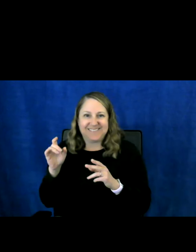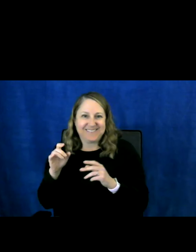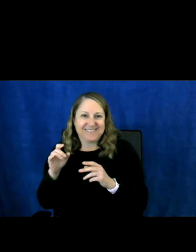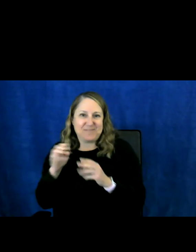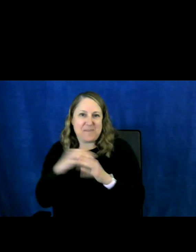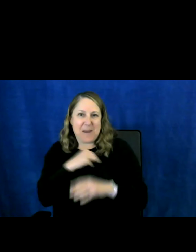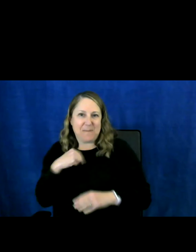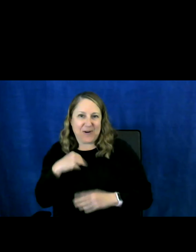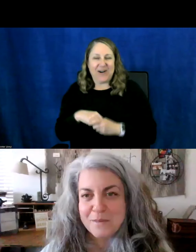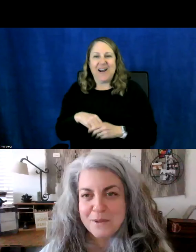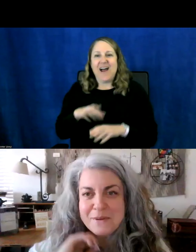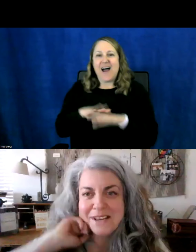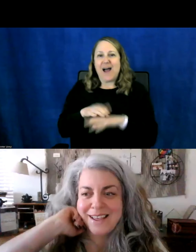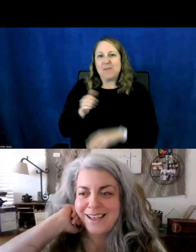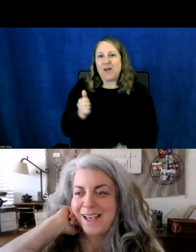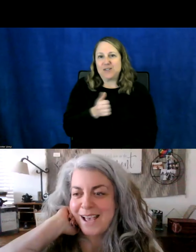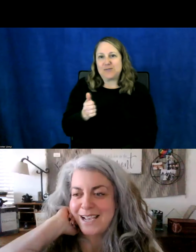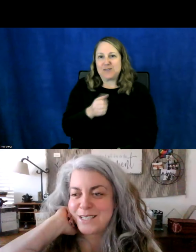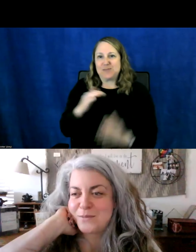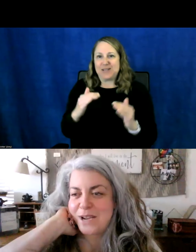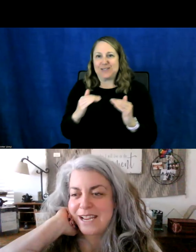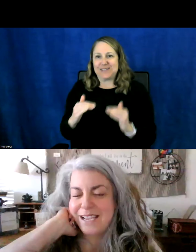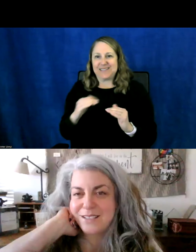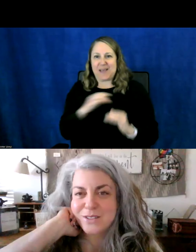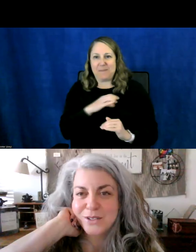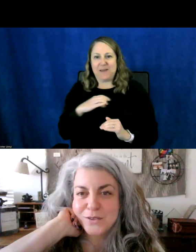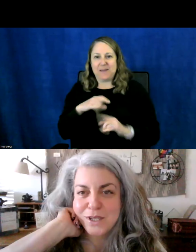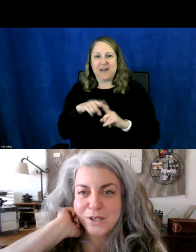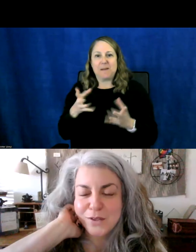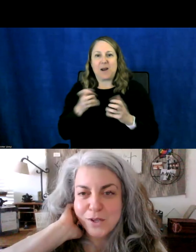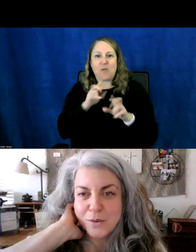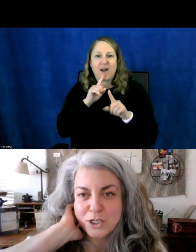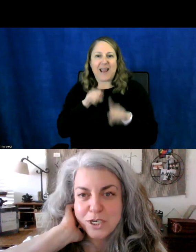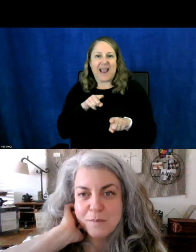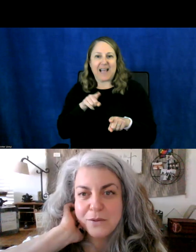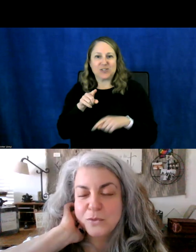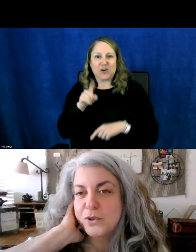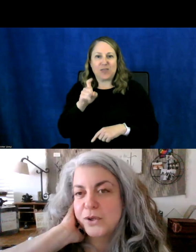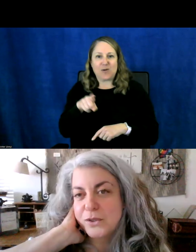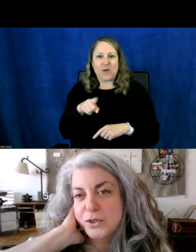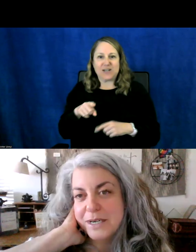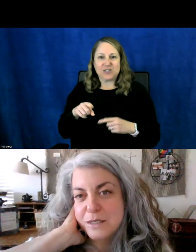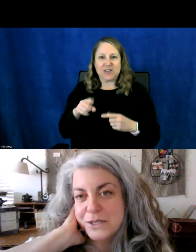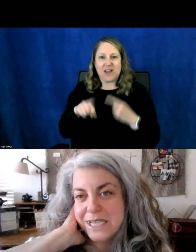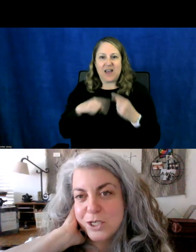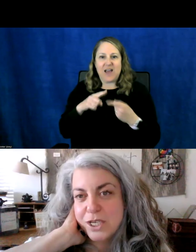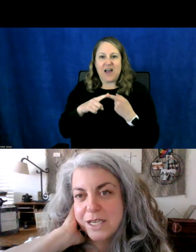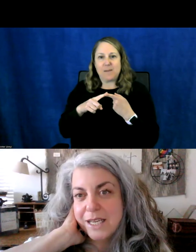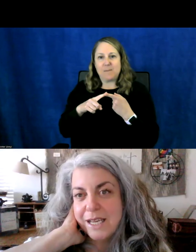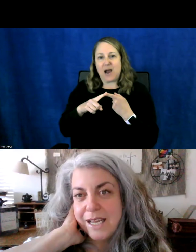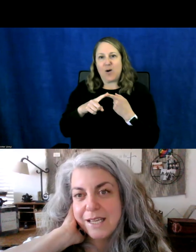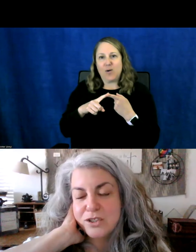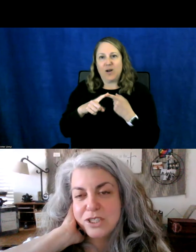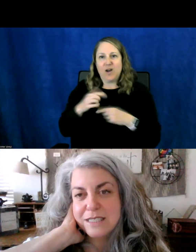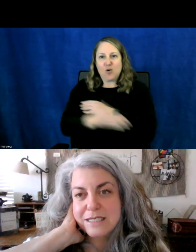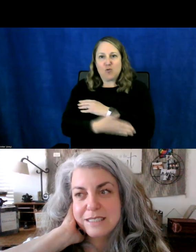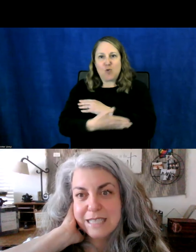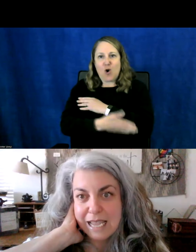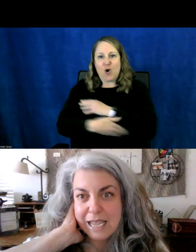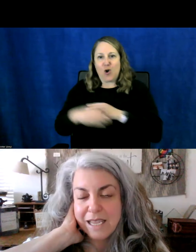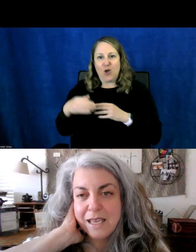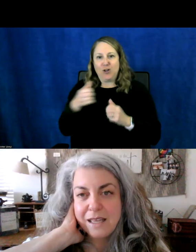the transportation subcommittee, but I did want to answer the question about the rural transportation and